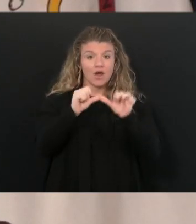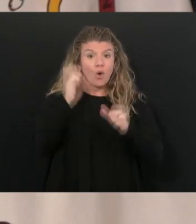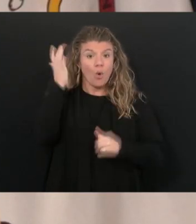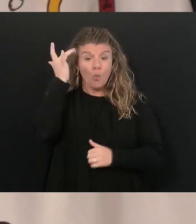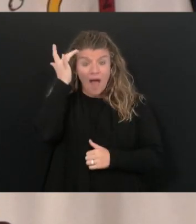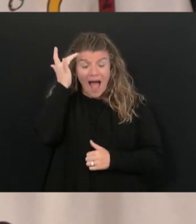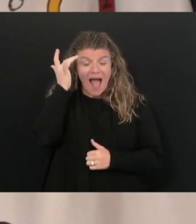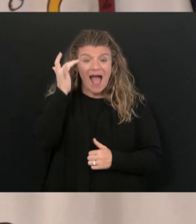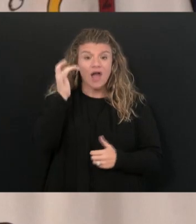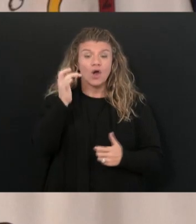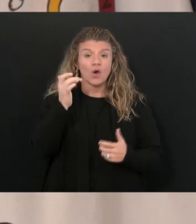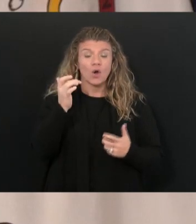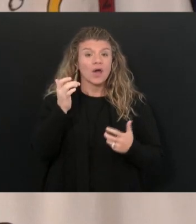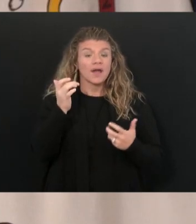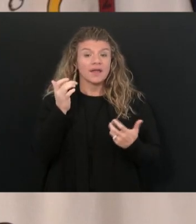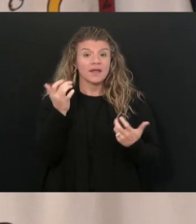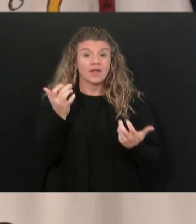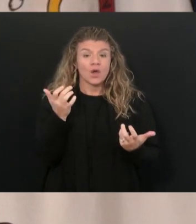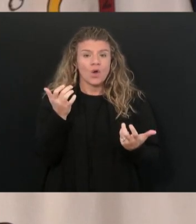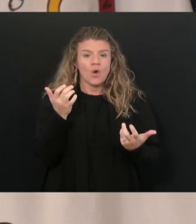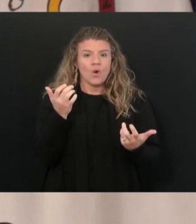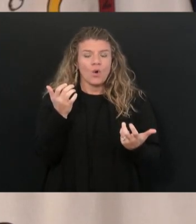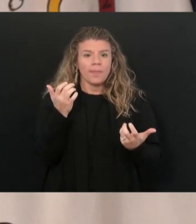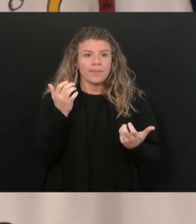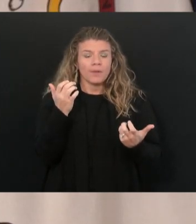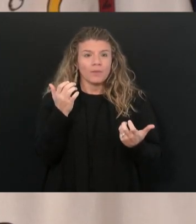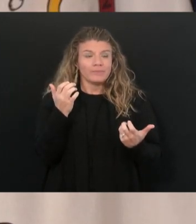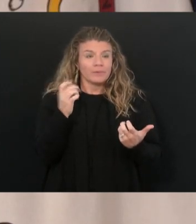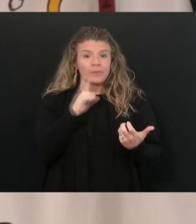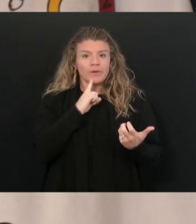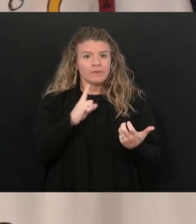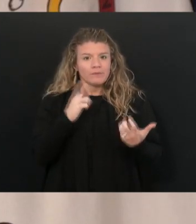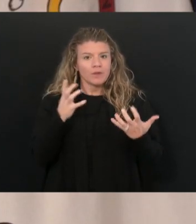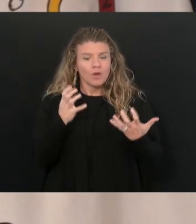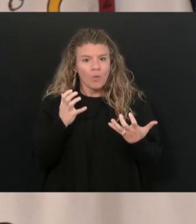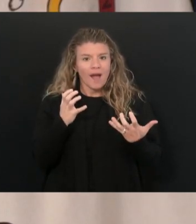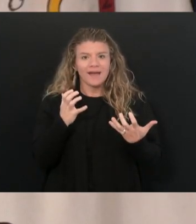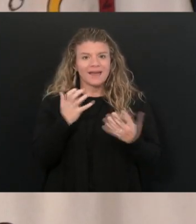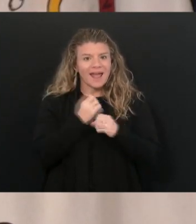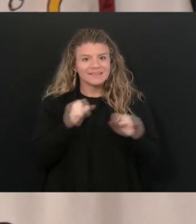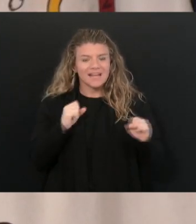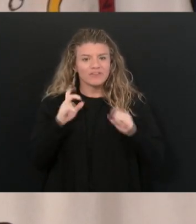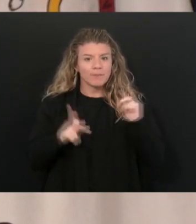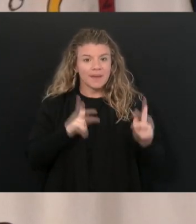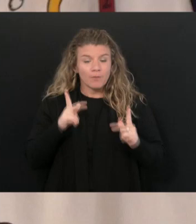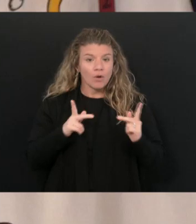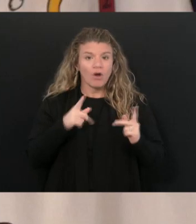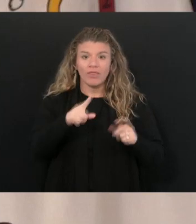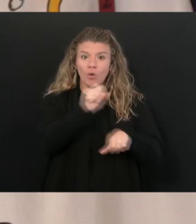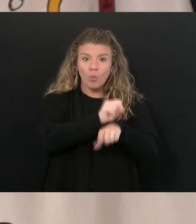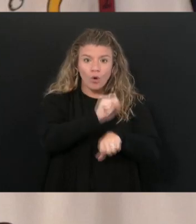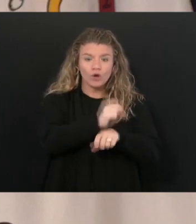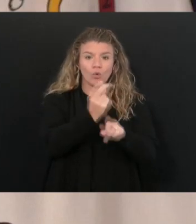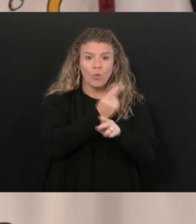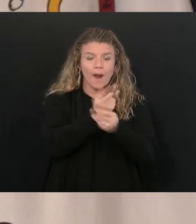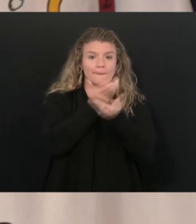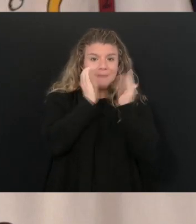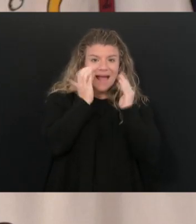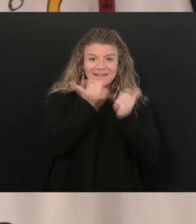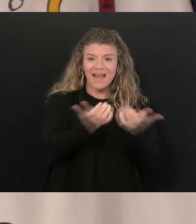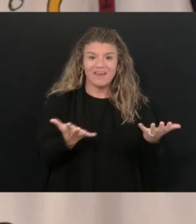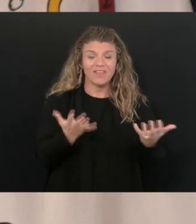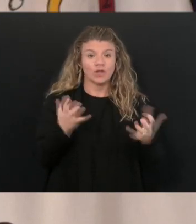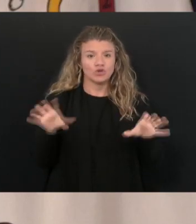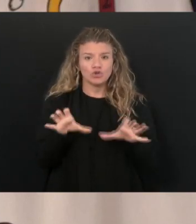you know, the people, especially the workers there, will be wearing masks and everything. All the different things that we have